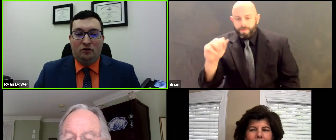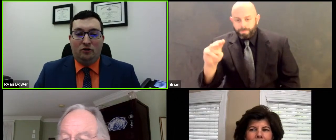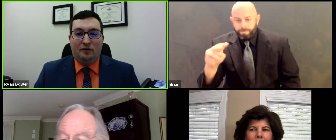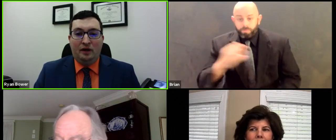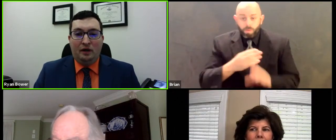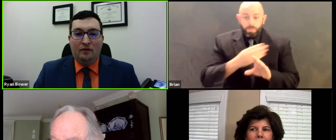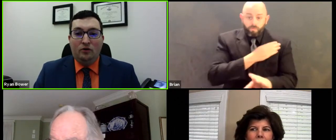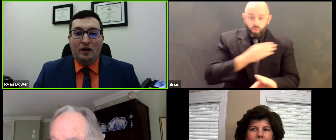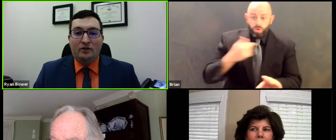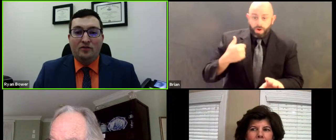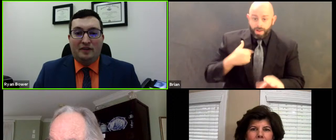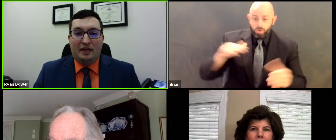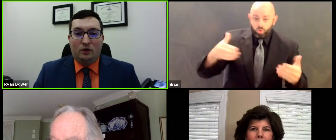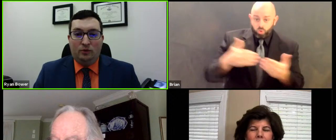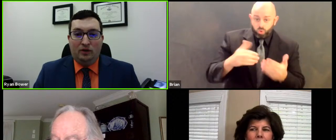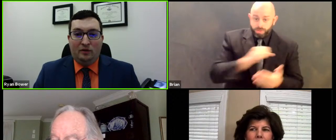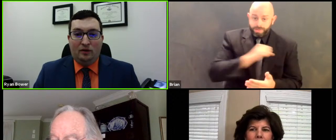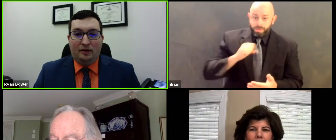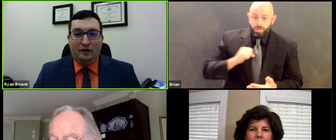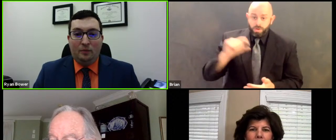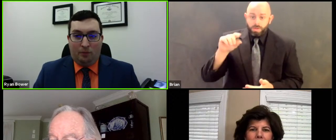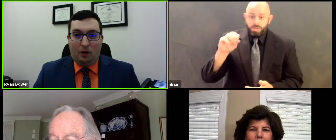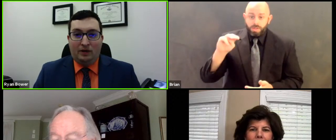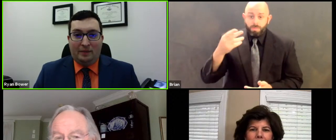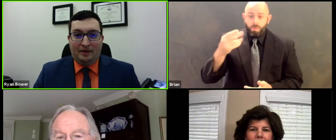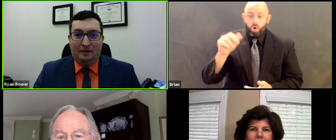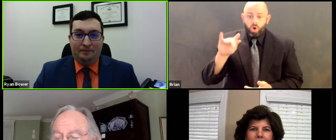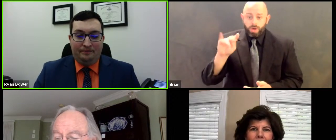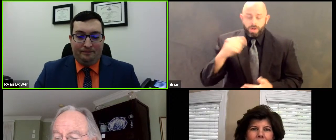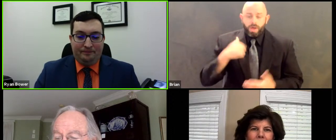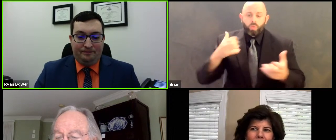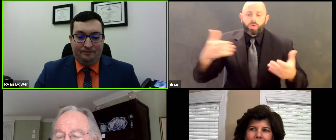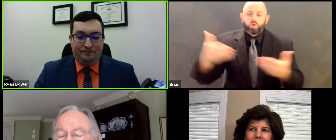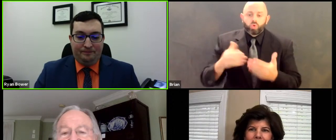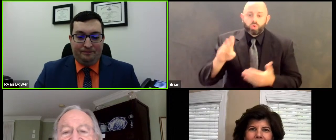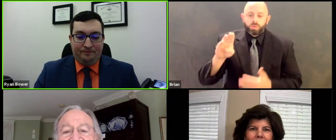want to introduce the Director of State Human Resources, Barbara Gibson.